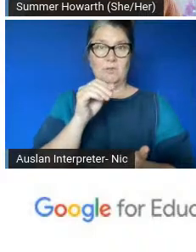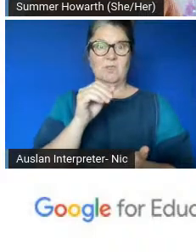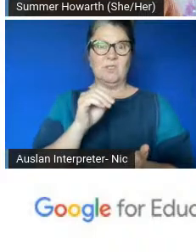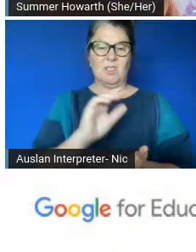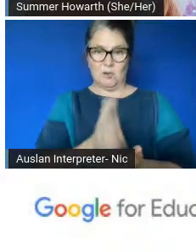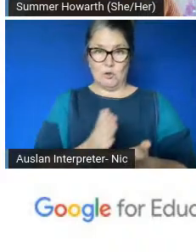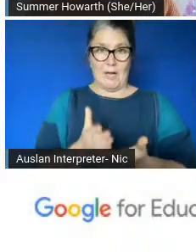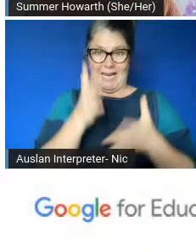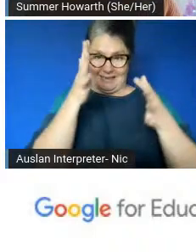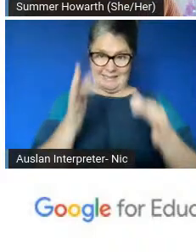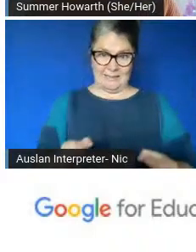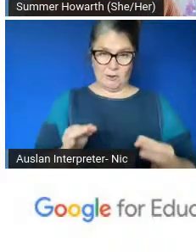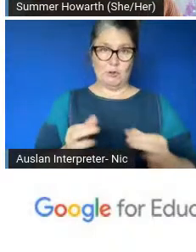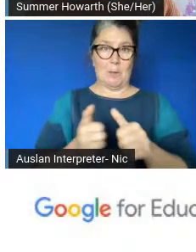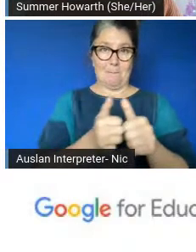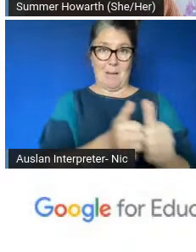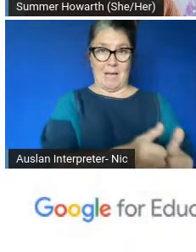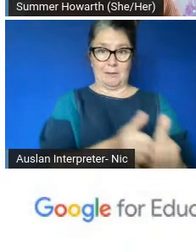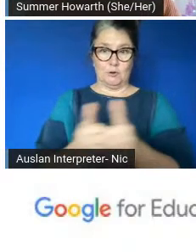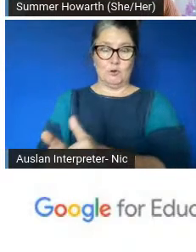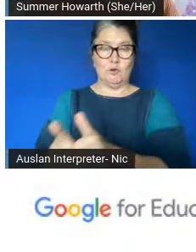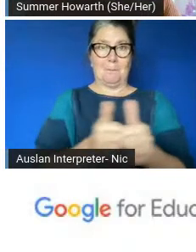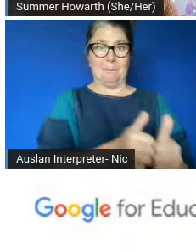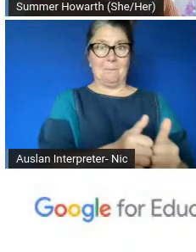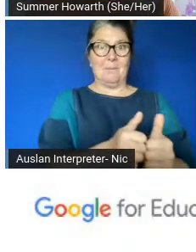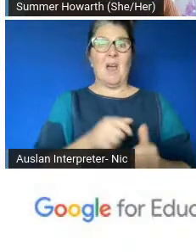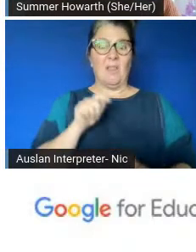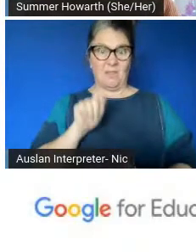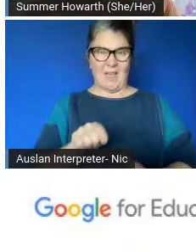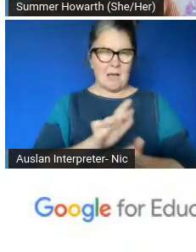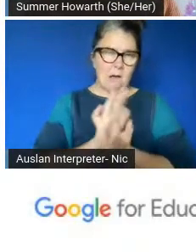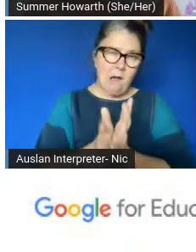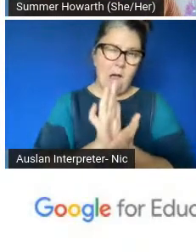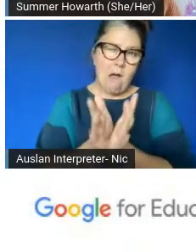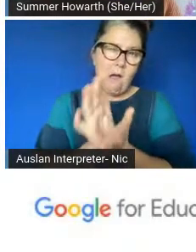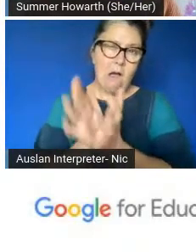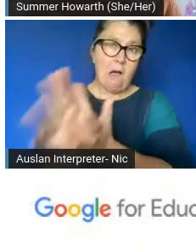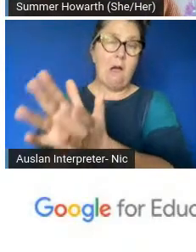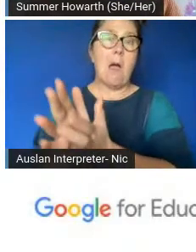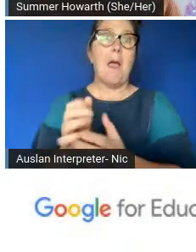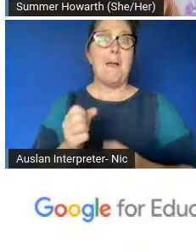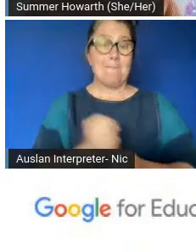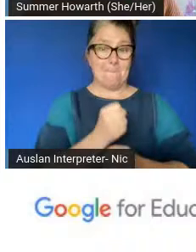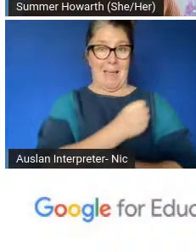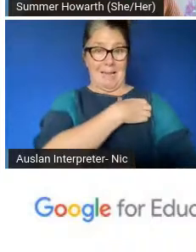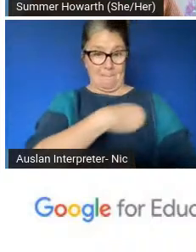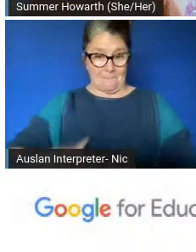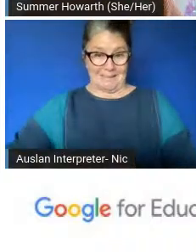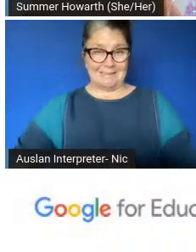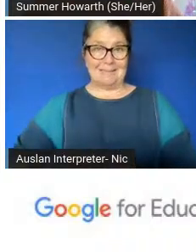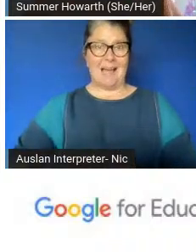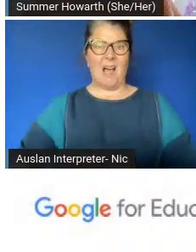partnership that they were able to convince the minister and the chief executive through the work that they were doing that, in fact, they didn't need